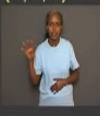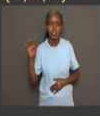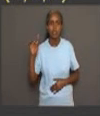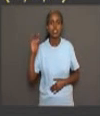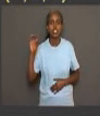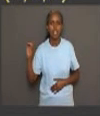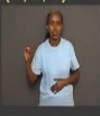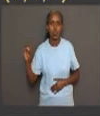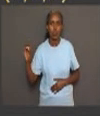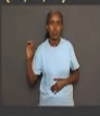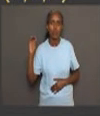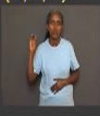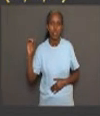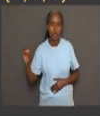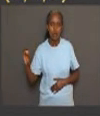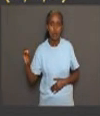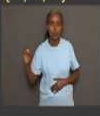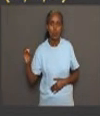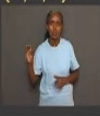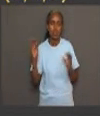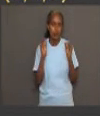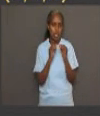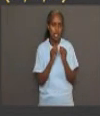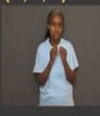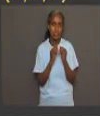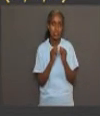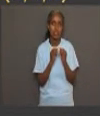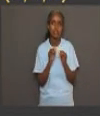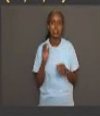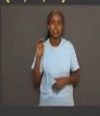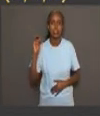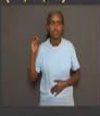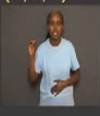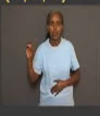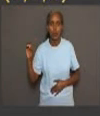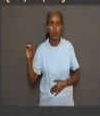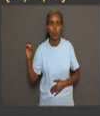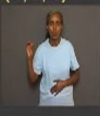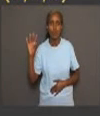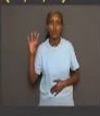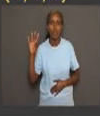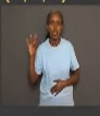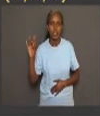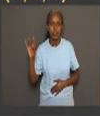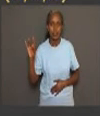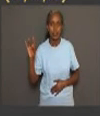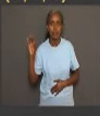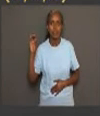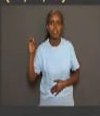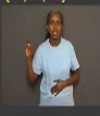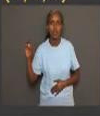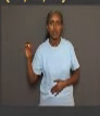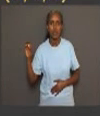14, 0, 0 plus 0,